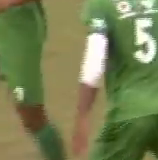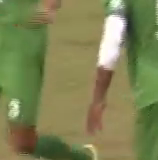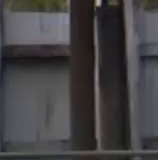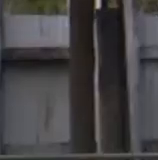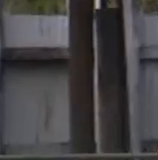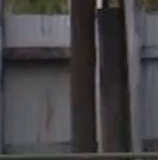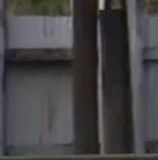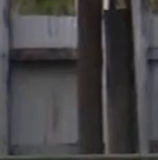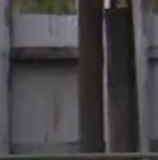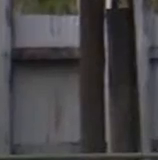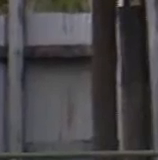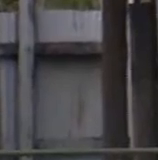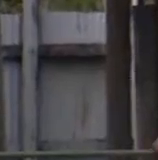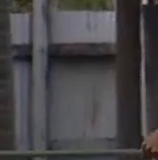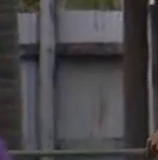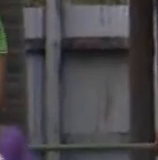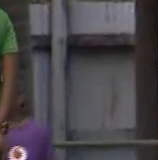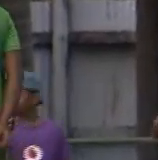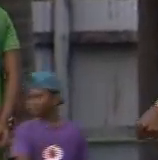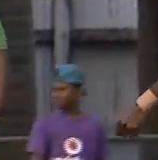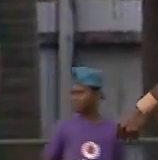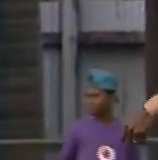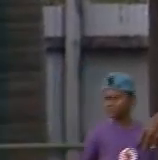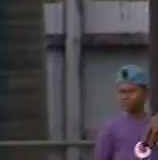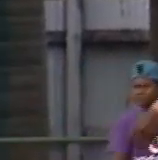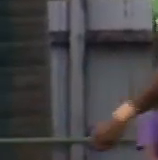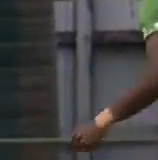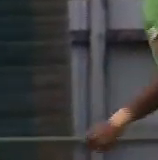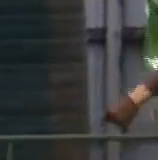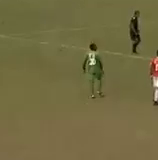Vutunui. Waranivalu.